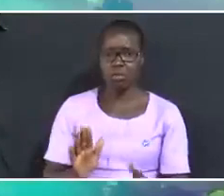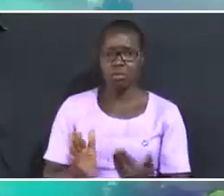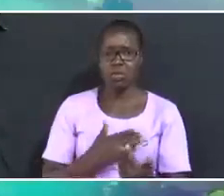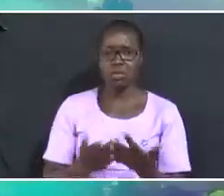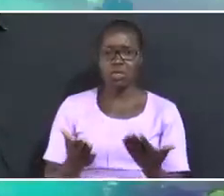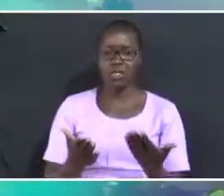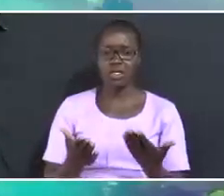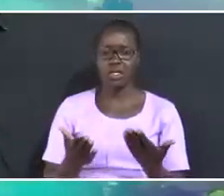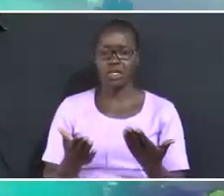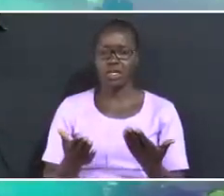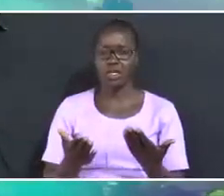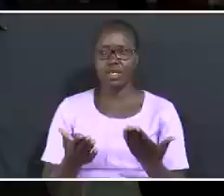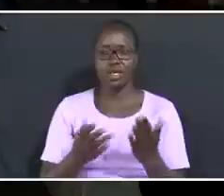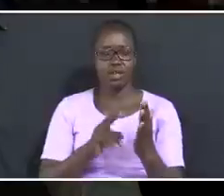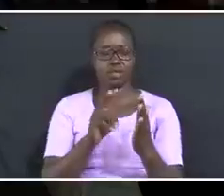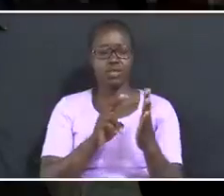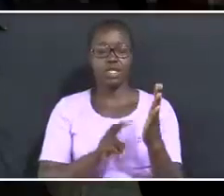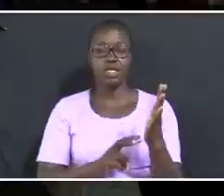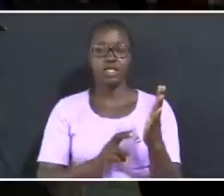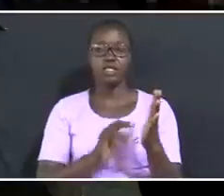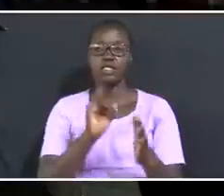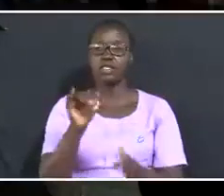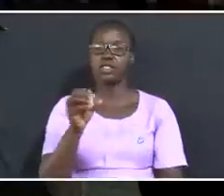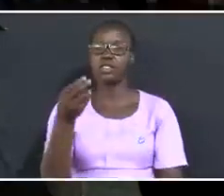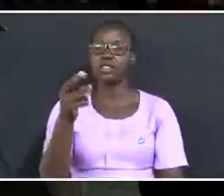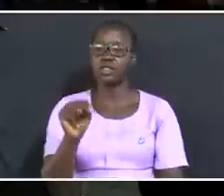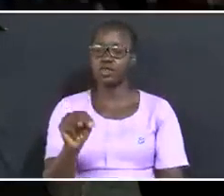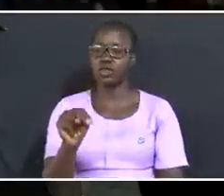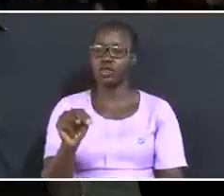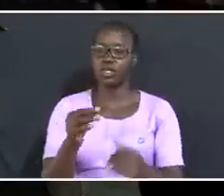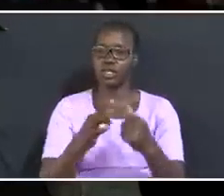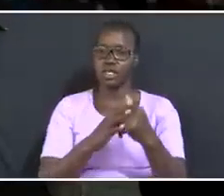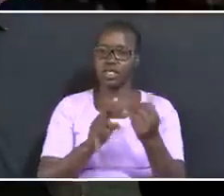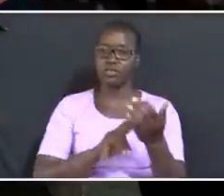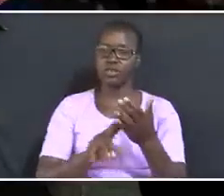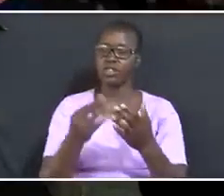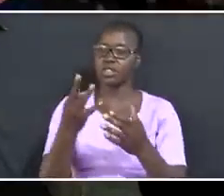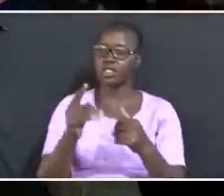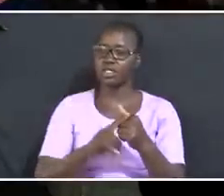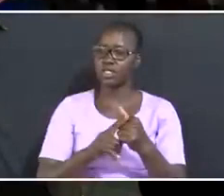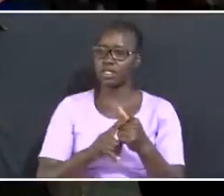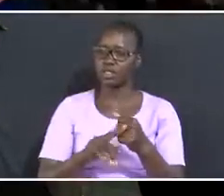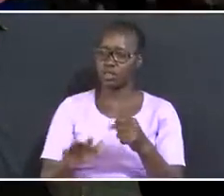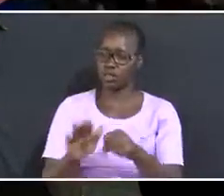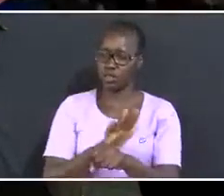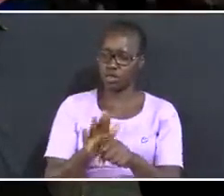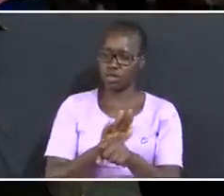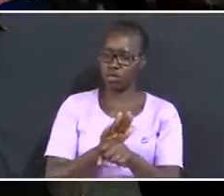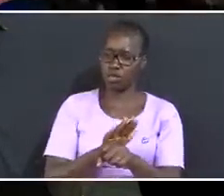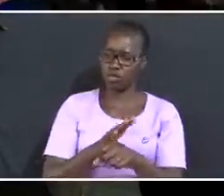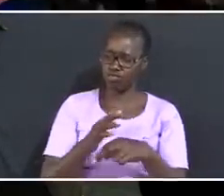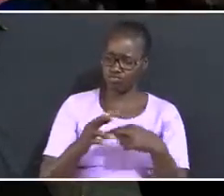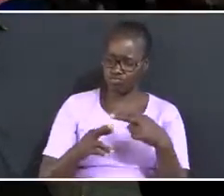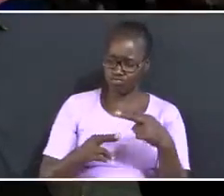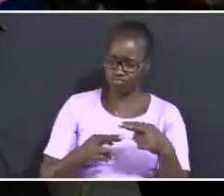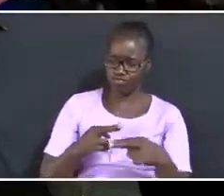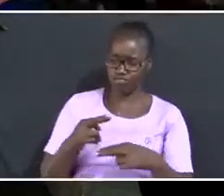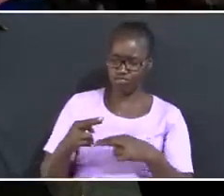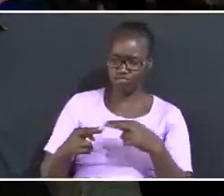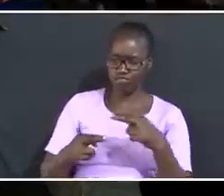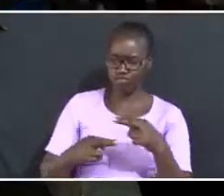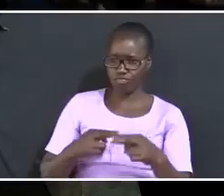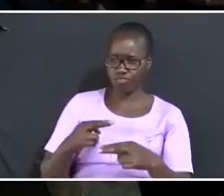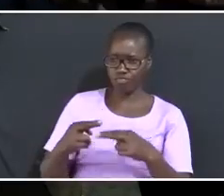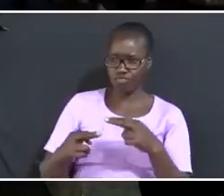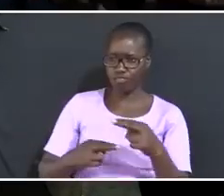have ever read John 8:36. It is one of the most revolutionary